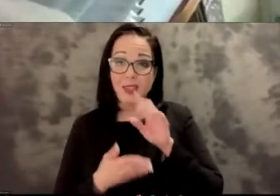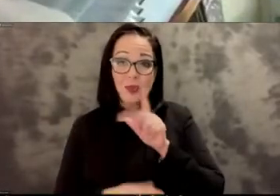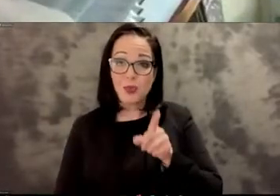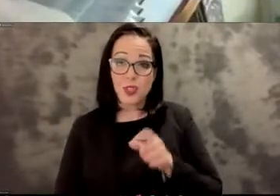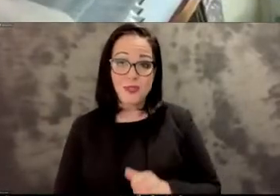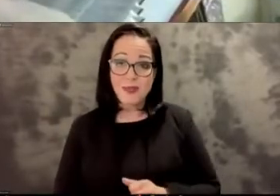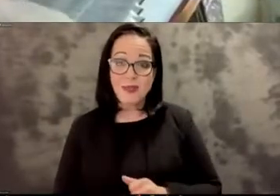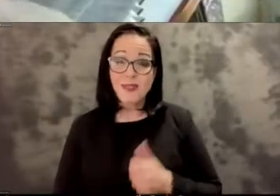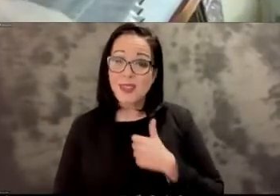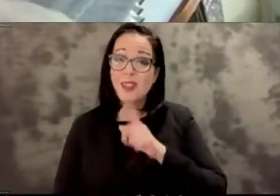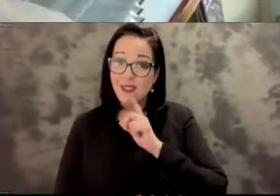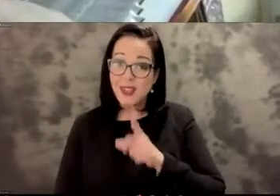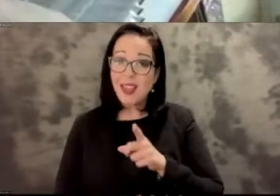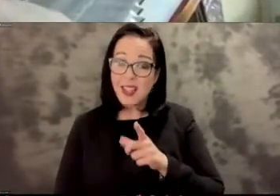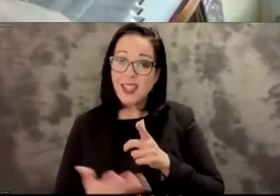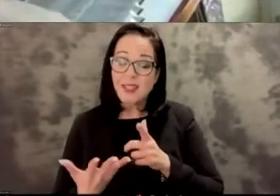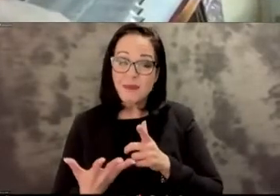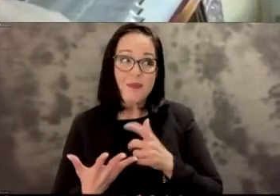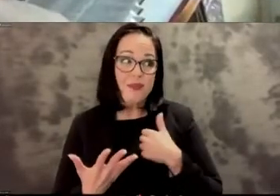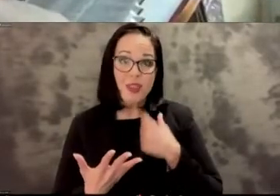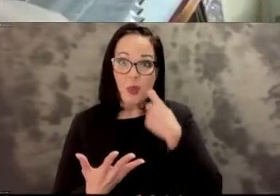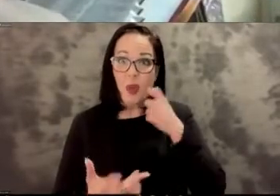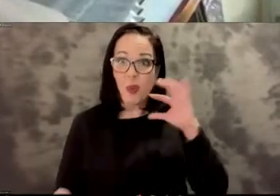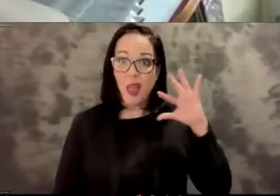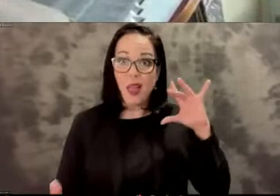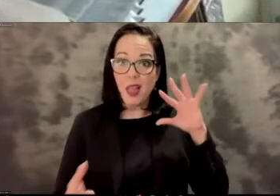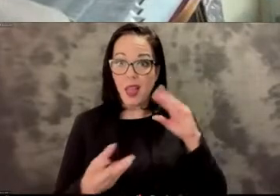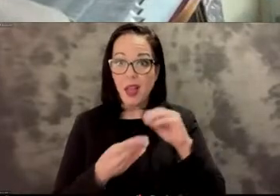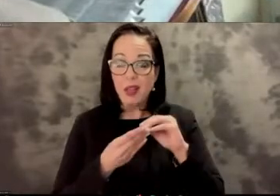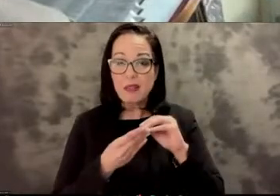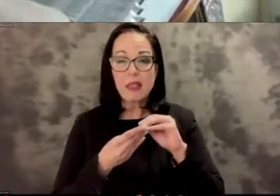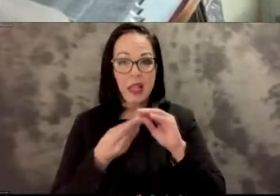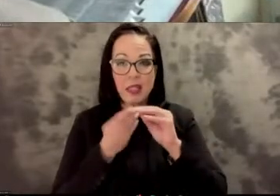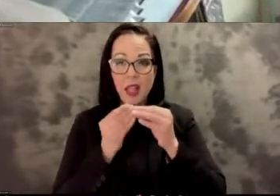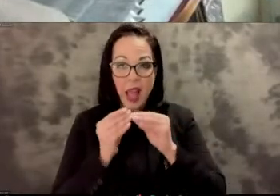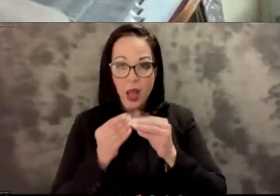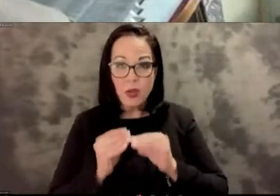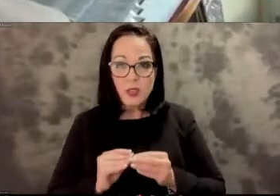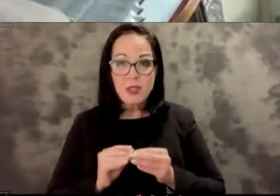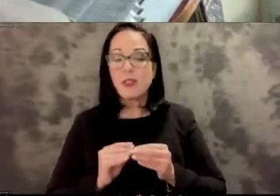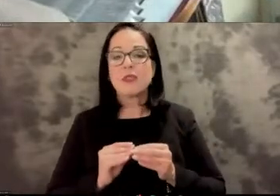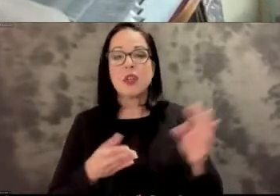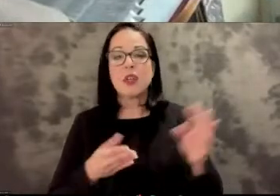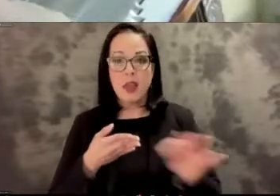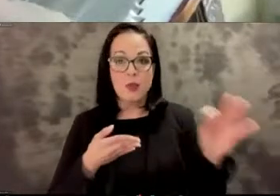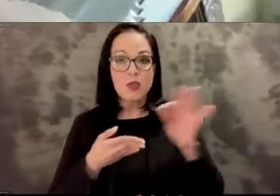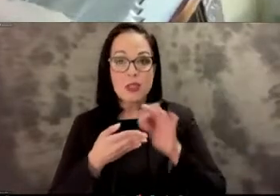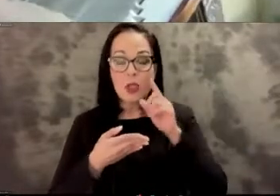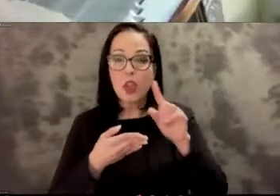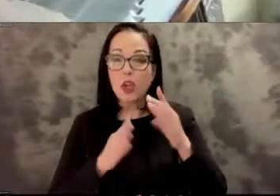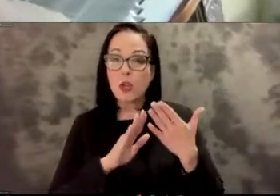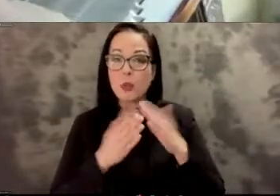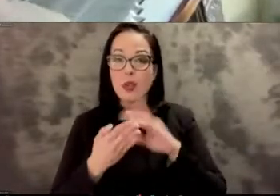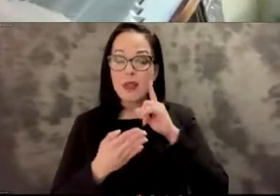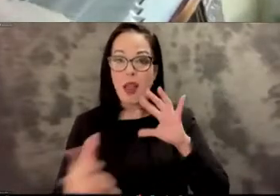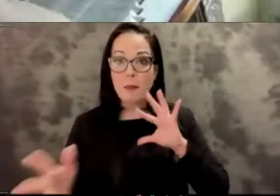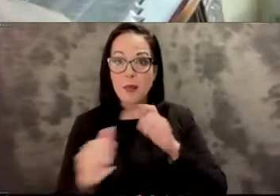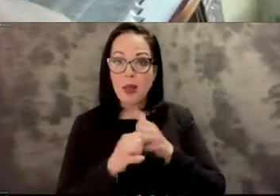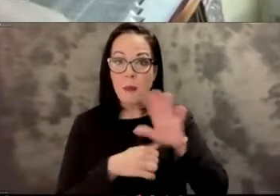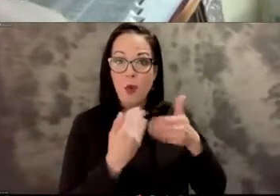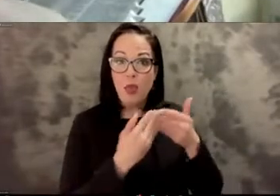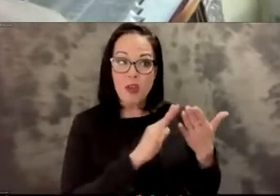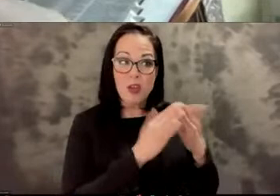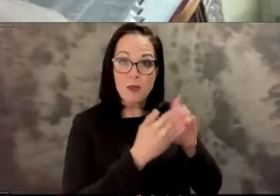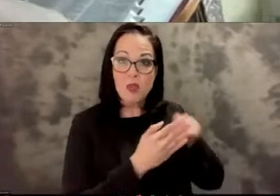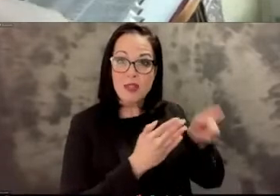In fact, I think when we disaggregate and we look at the different communities that make up Asian American and Pacific Islanders,